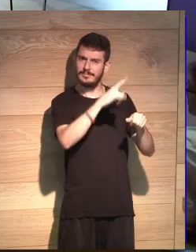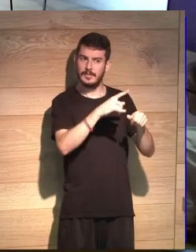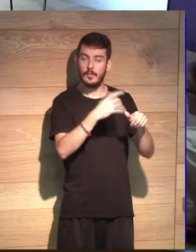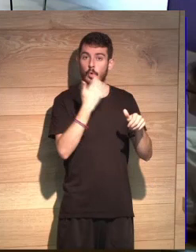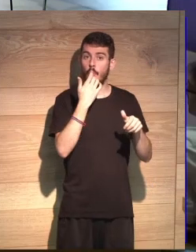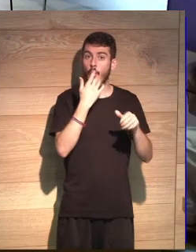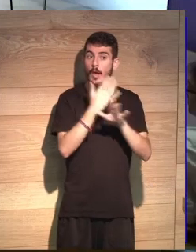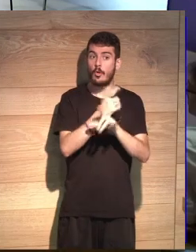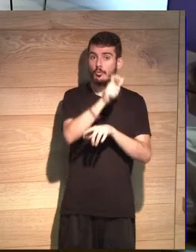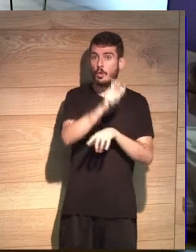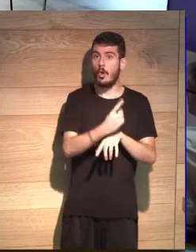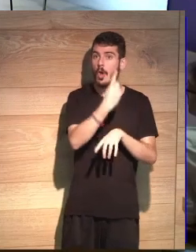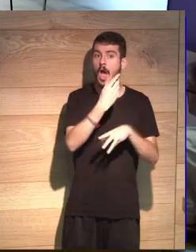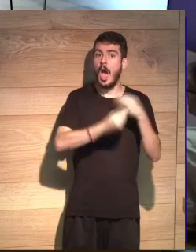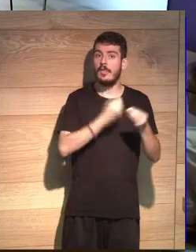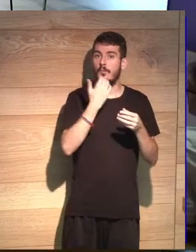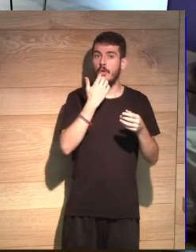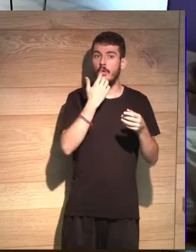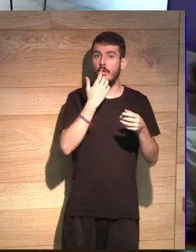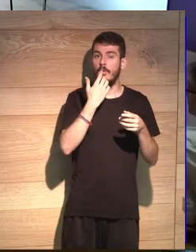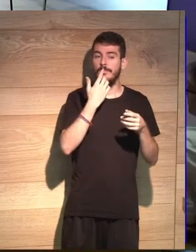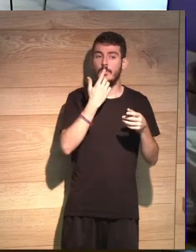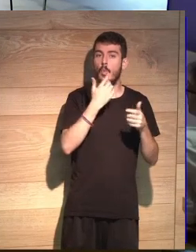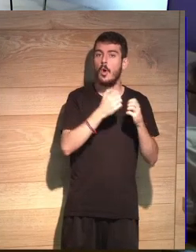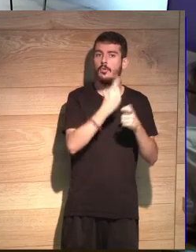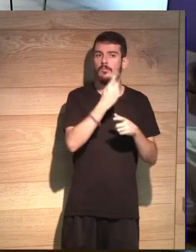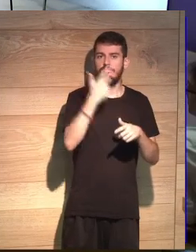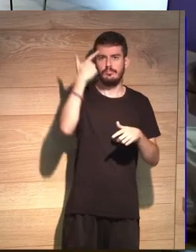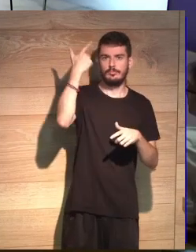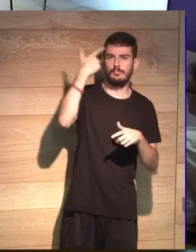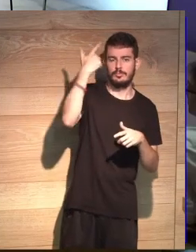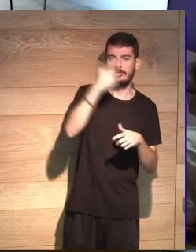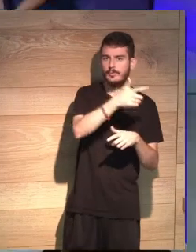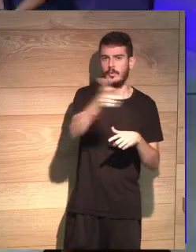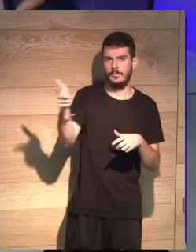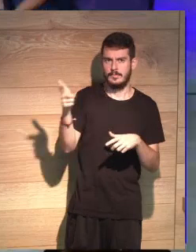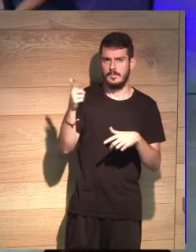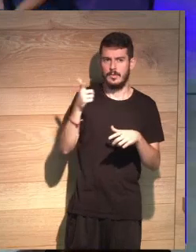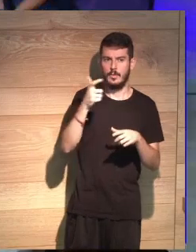as something wrong that a gamer does some things in a